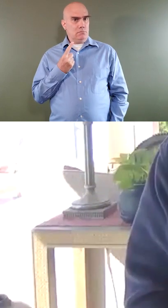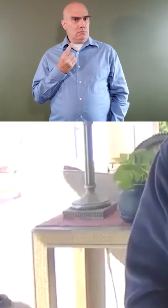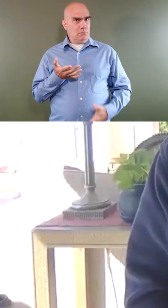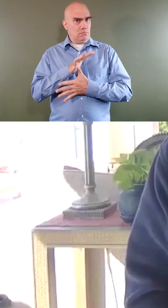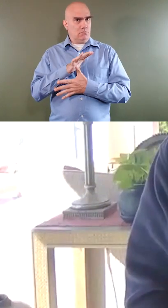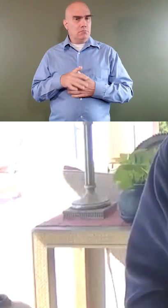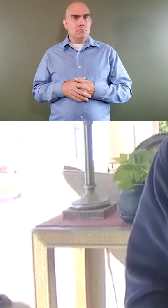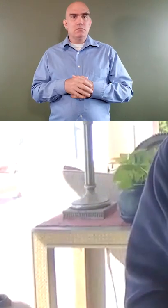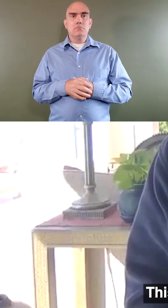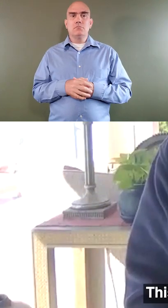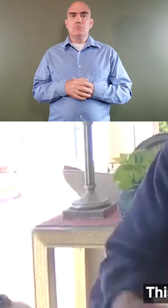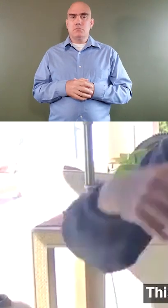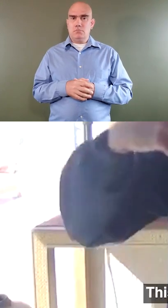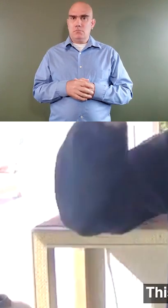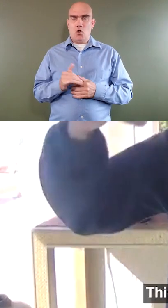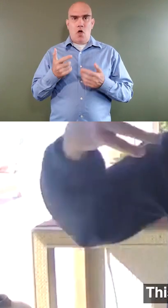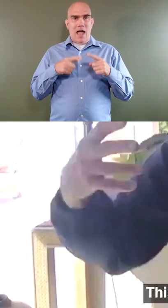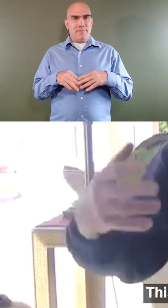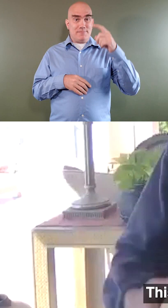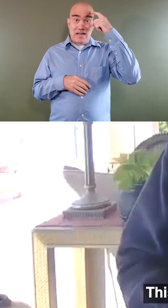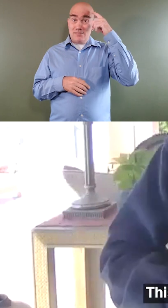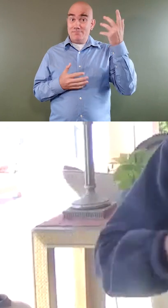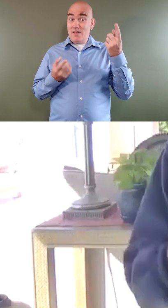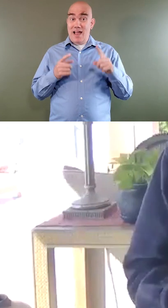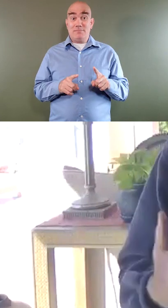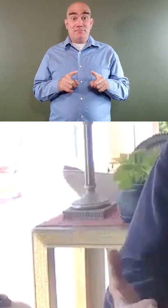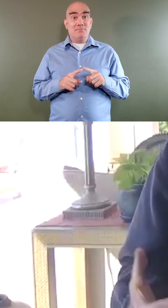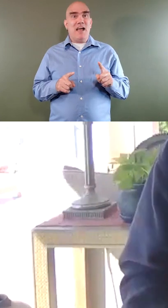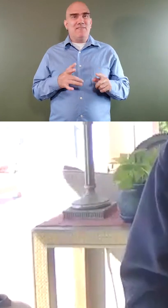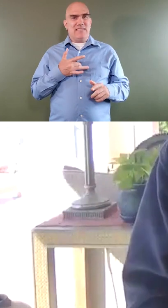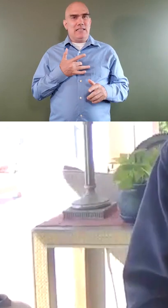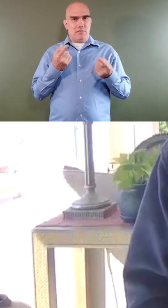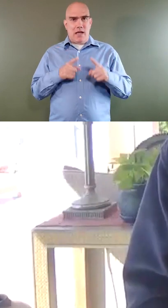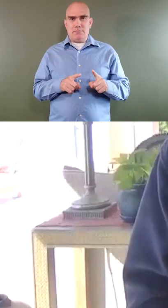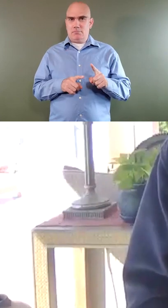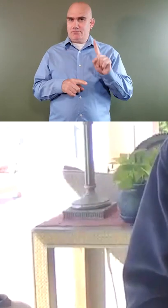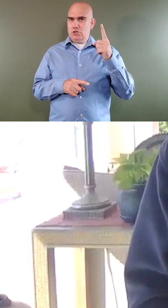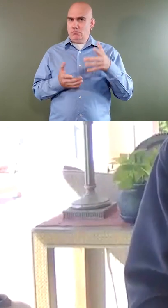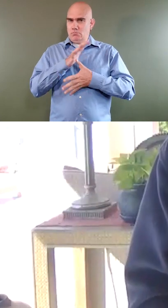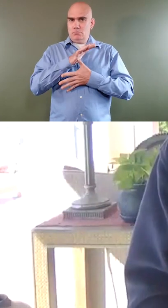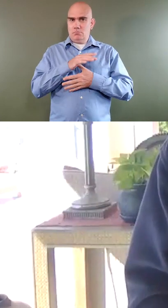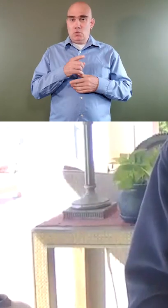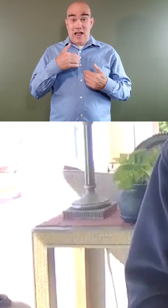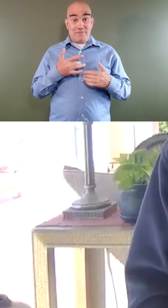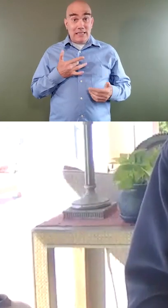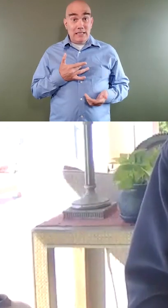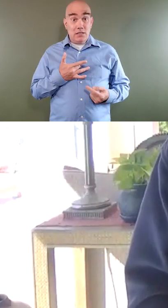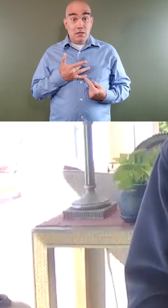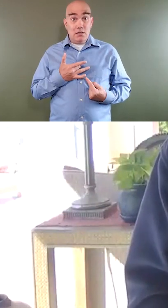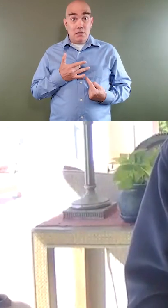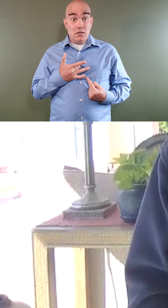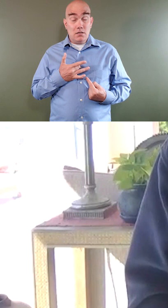first. This is all taking place in the mind, but feelings come first. You have a